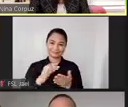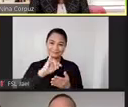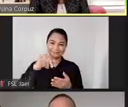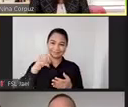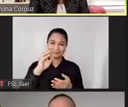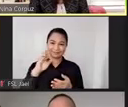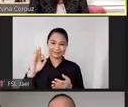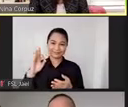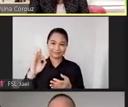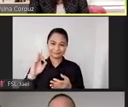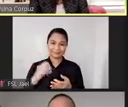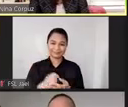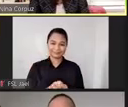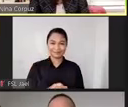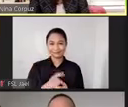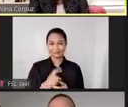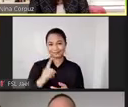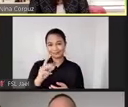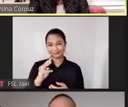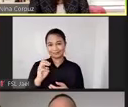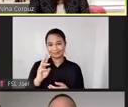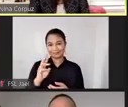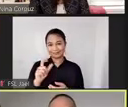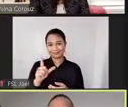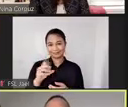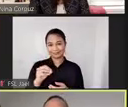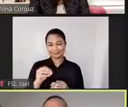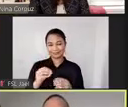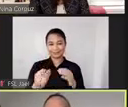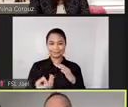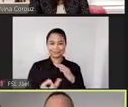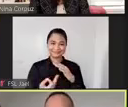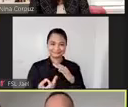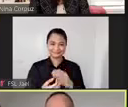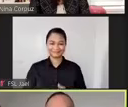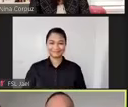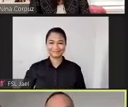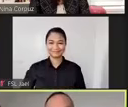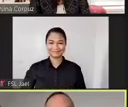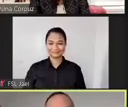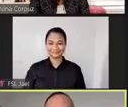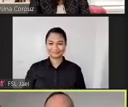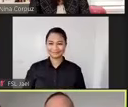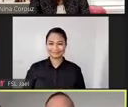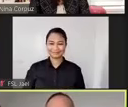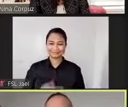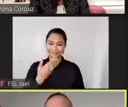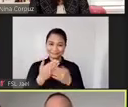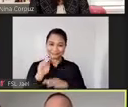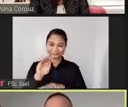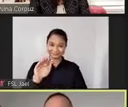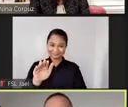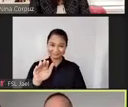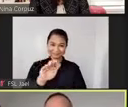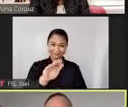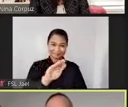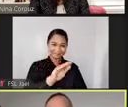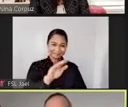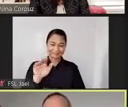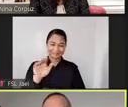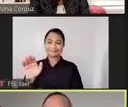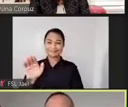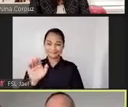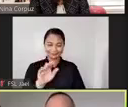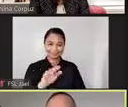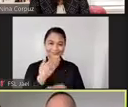Good afternoon. Magandang hapon po sa inyong lahat. Can you hear me? Yes, we can. Oh, good.